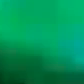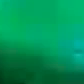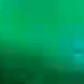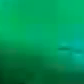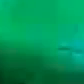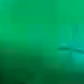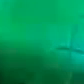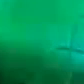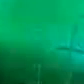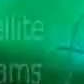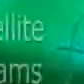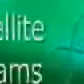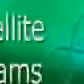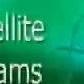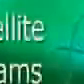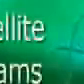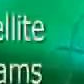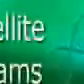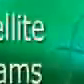presents